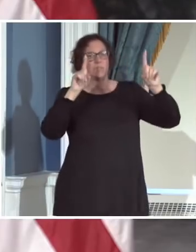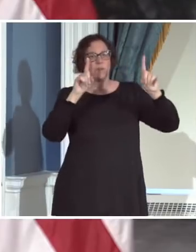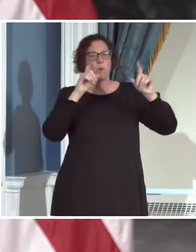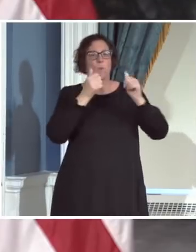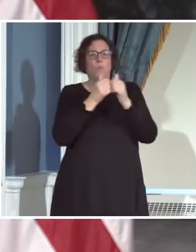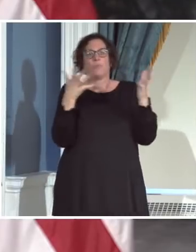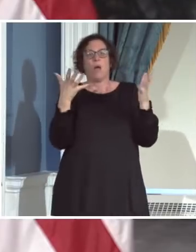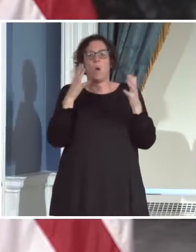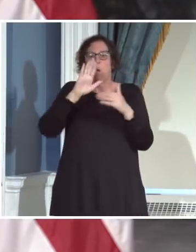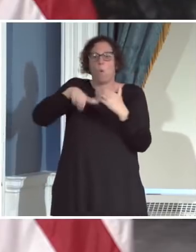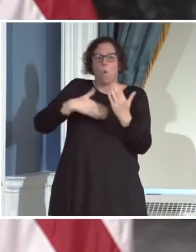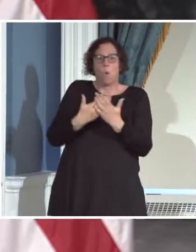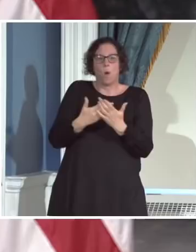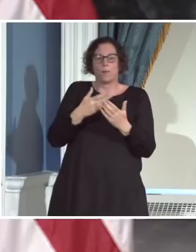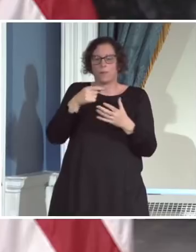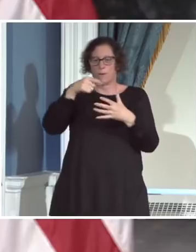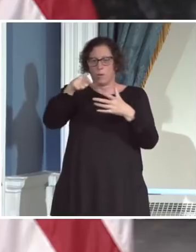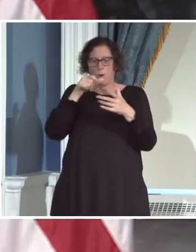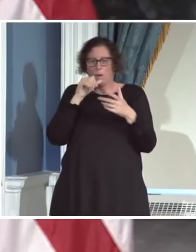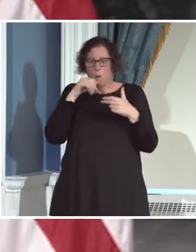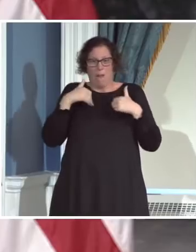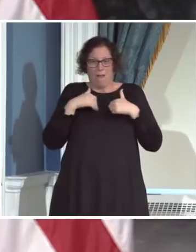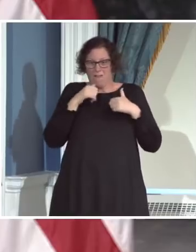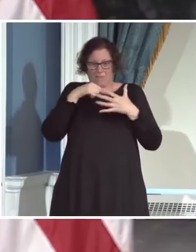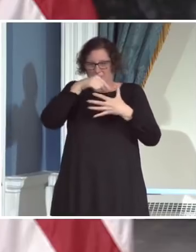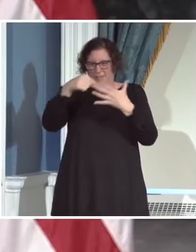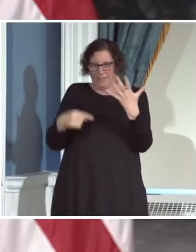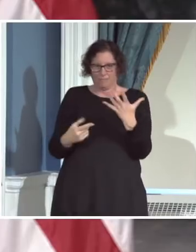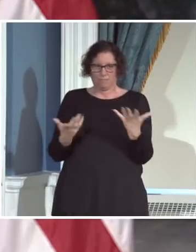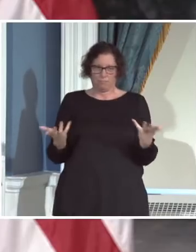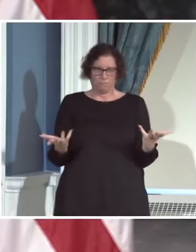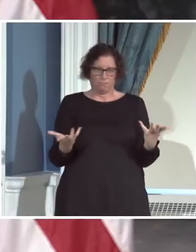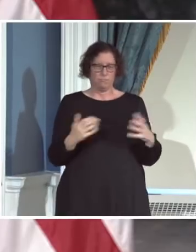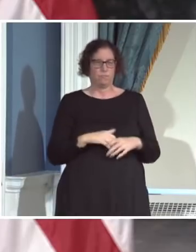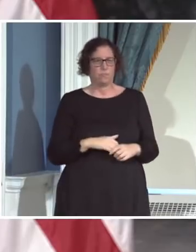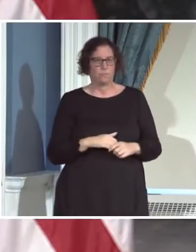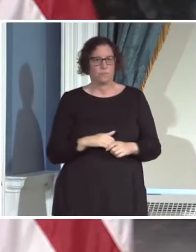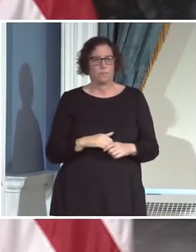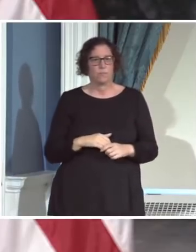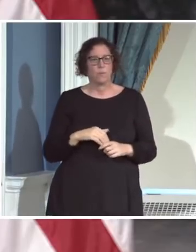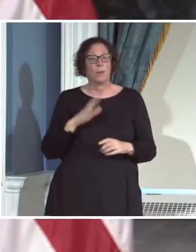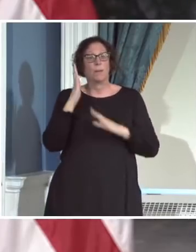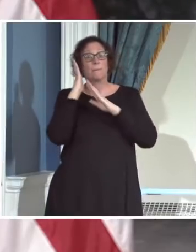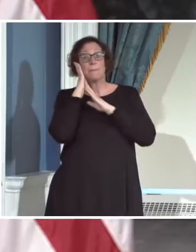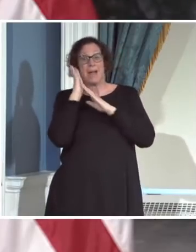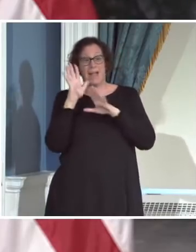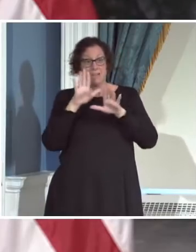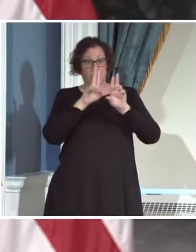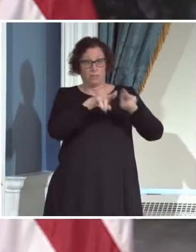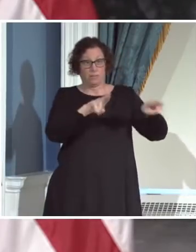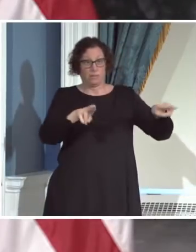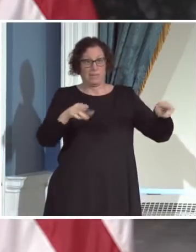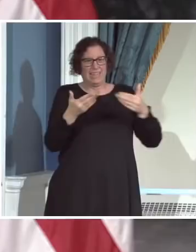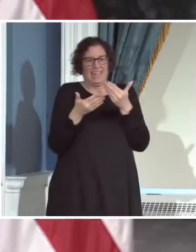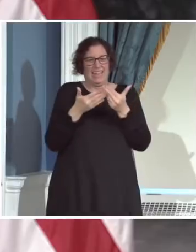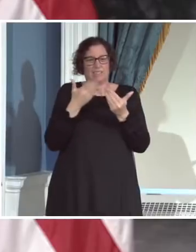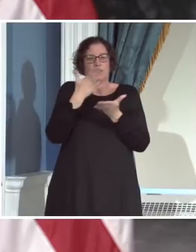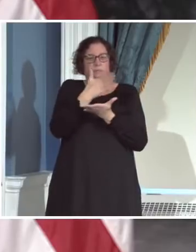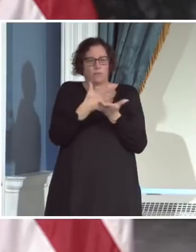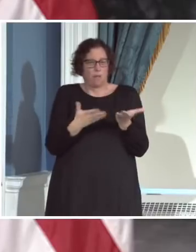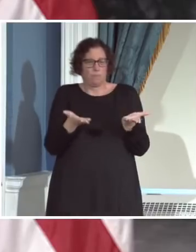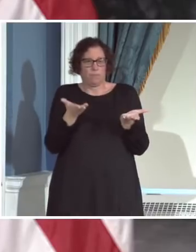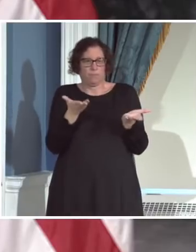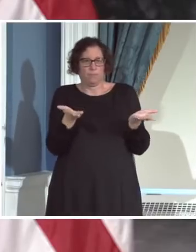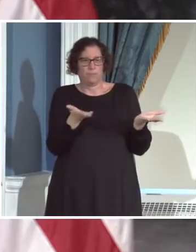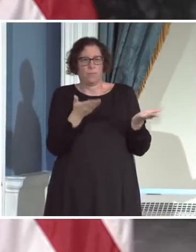are the easiest part of the equation. They're not hard to do in the sense of, for example, you take a hotel,